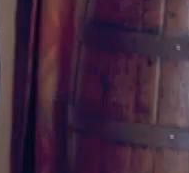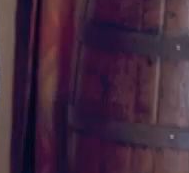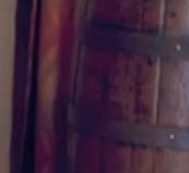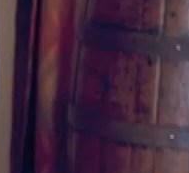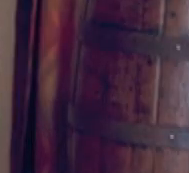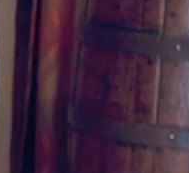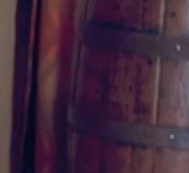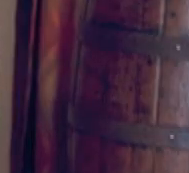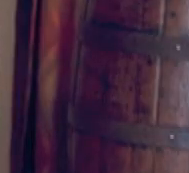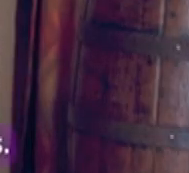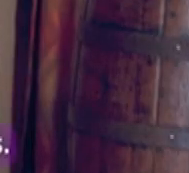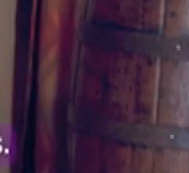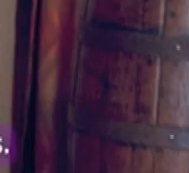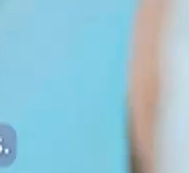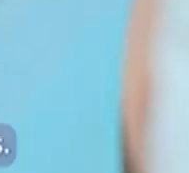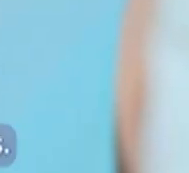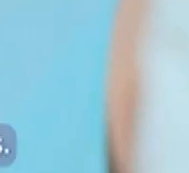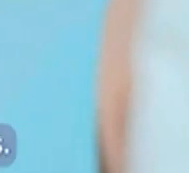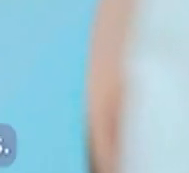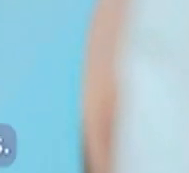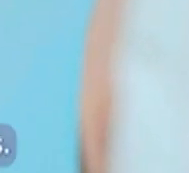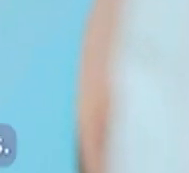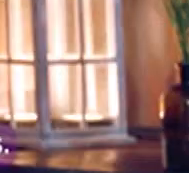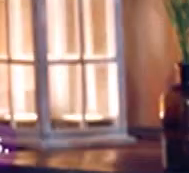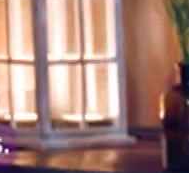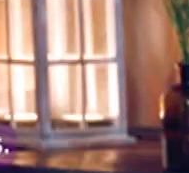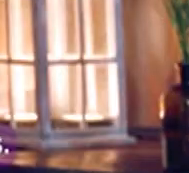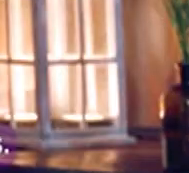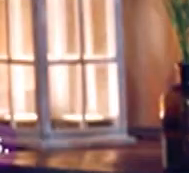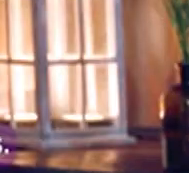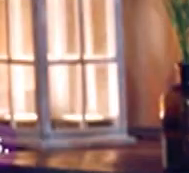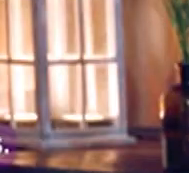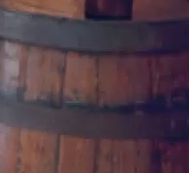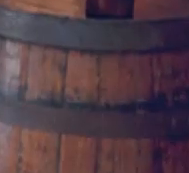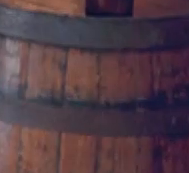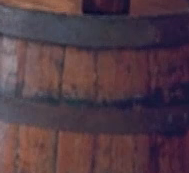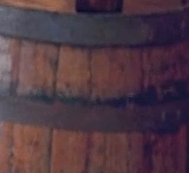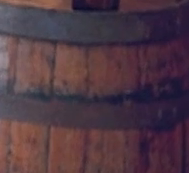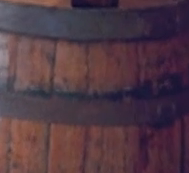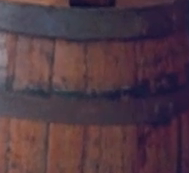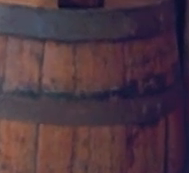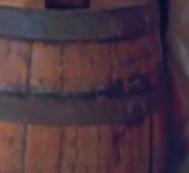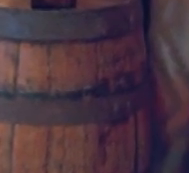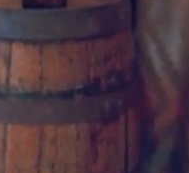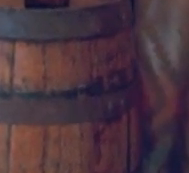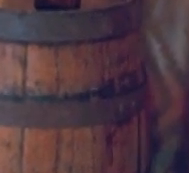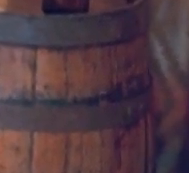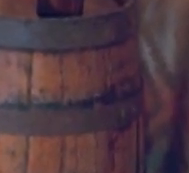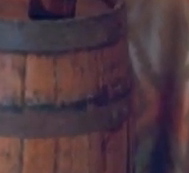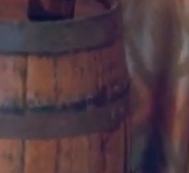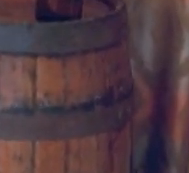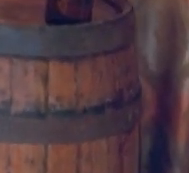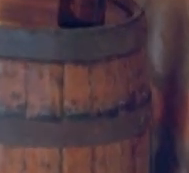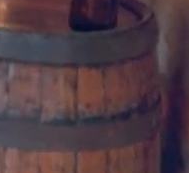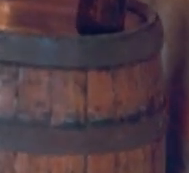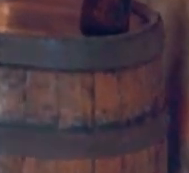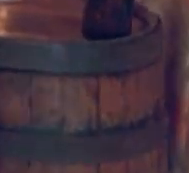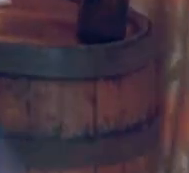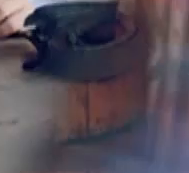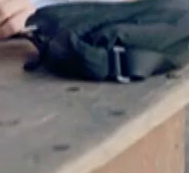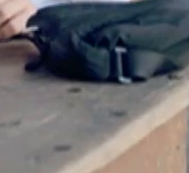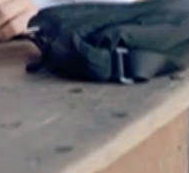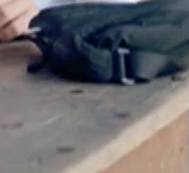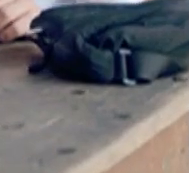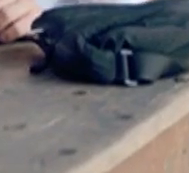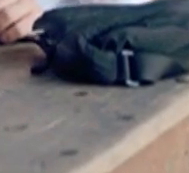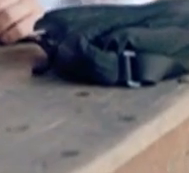As we plan for our wedding, daghan mig dapat atimanon sabay sa ministry work. Confident ko na kayano na mo. Because of